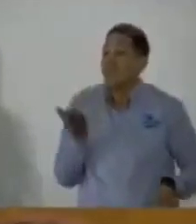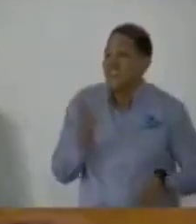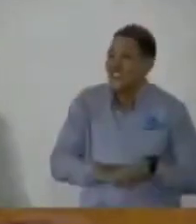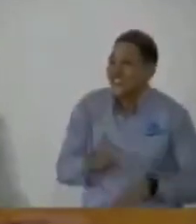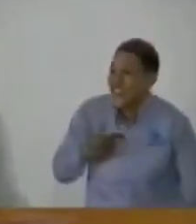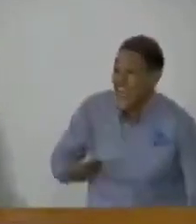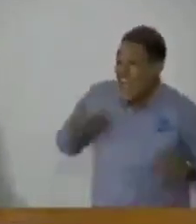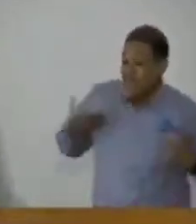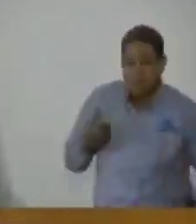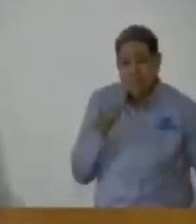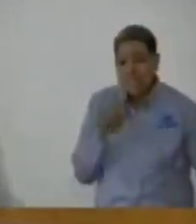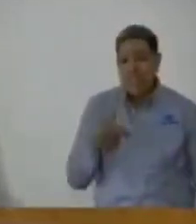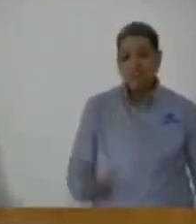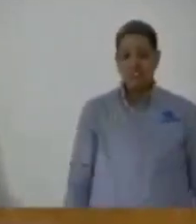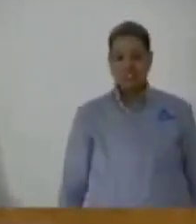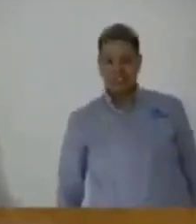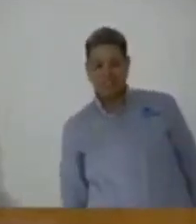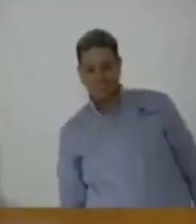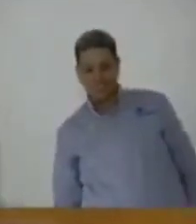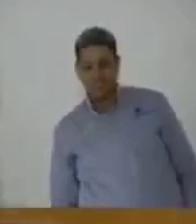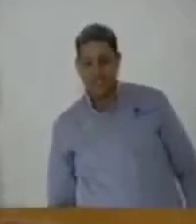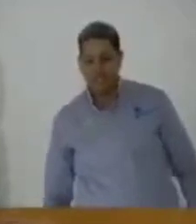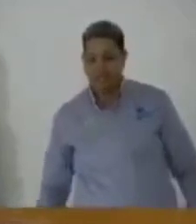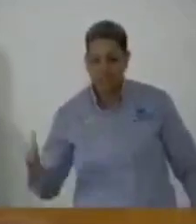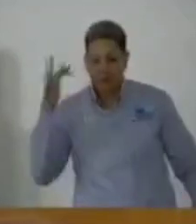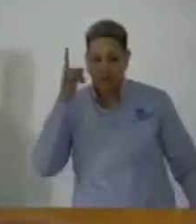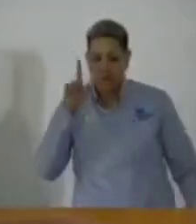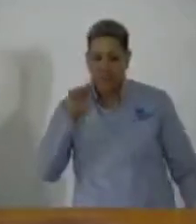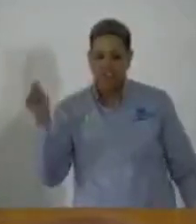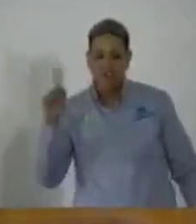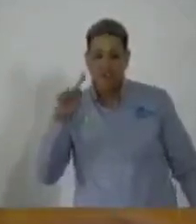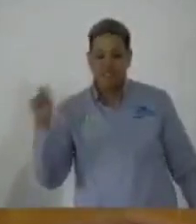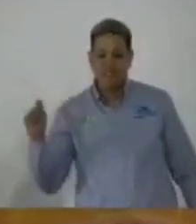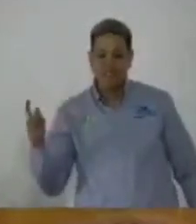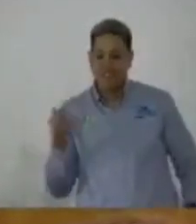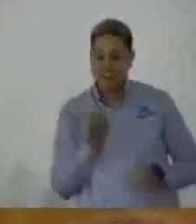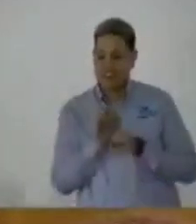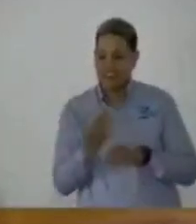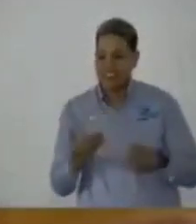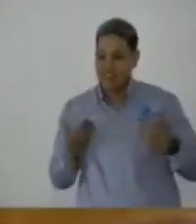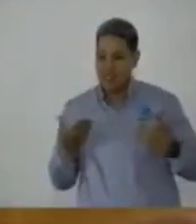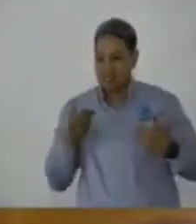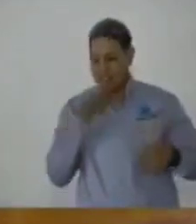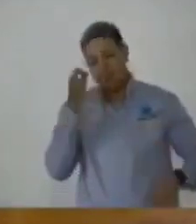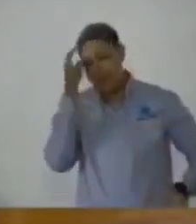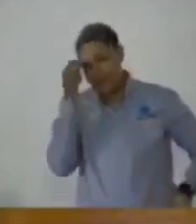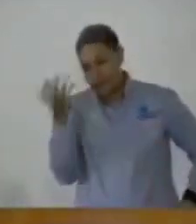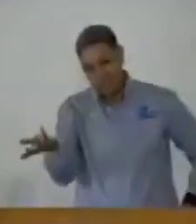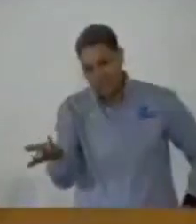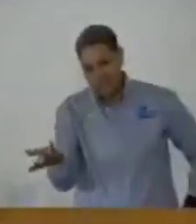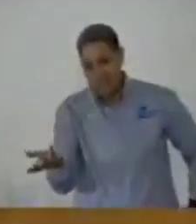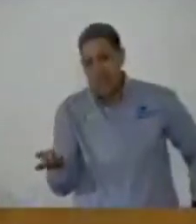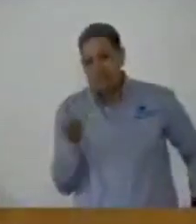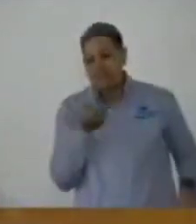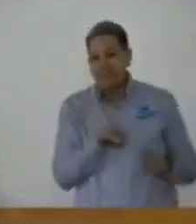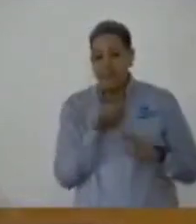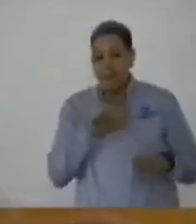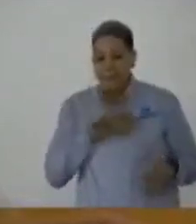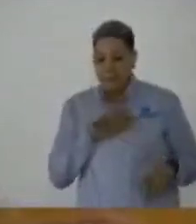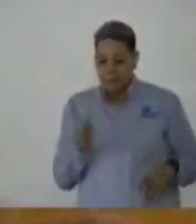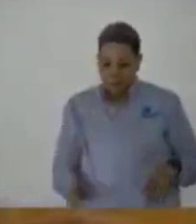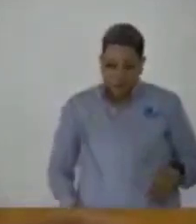happy about that. So I don't know what the one trillion is about. Yeah, it's coming out of my pocket.